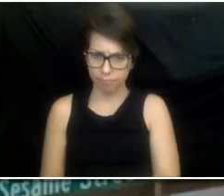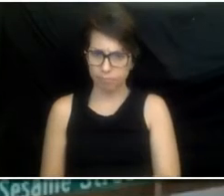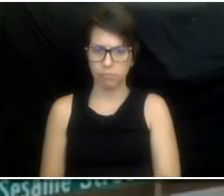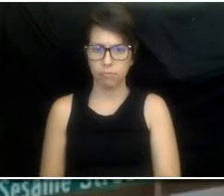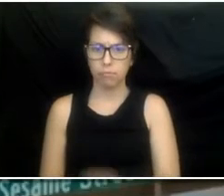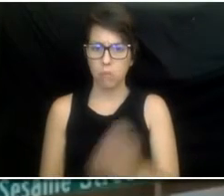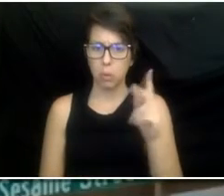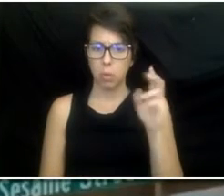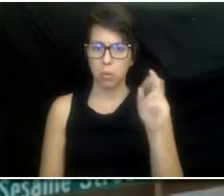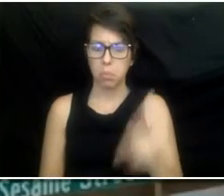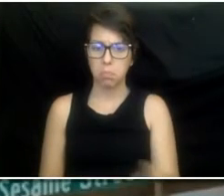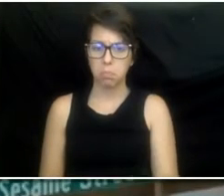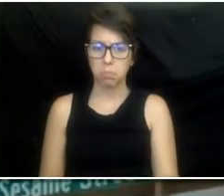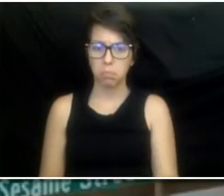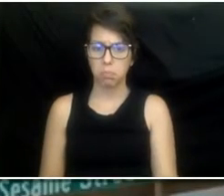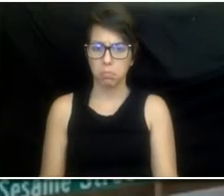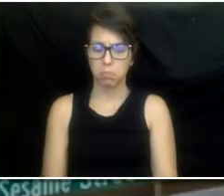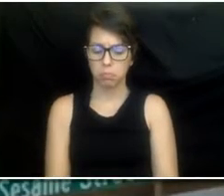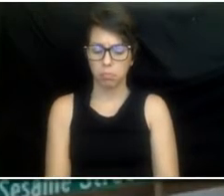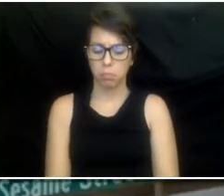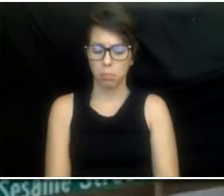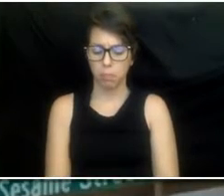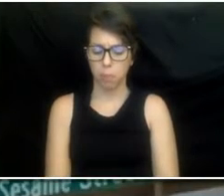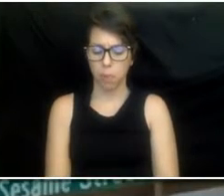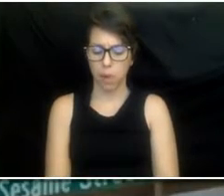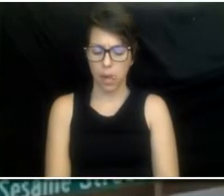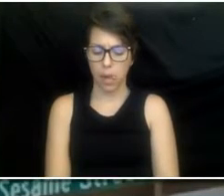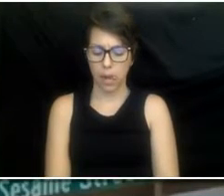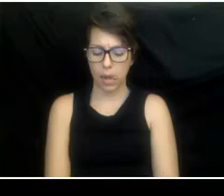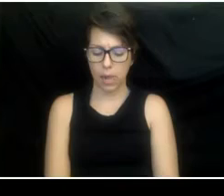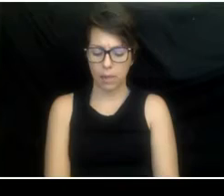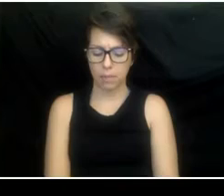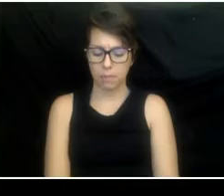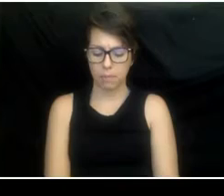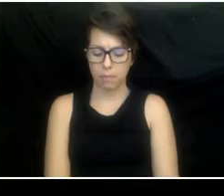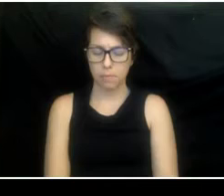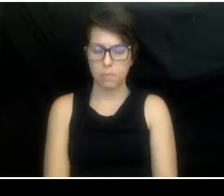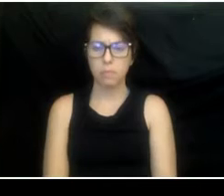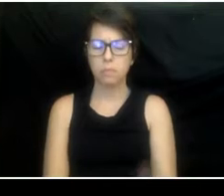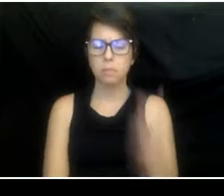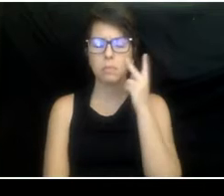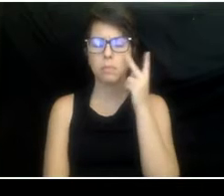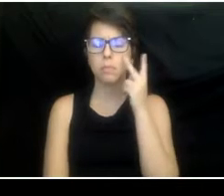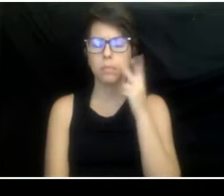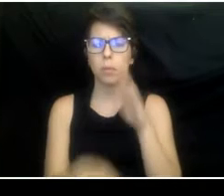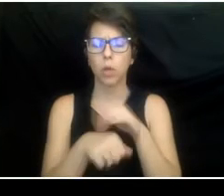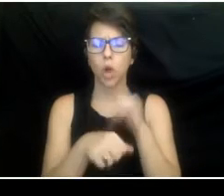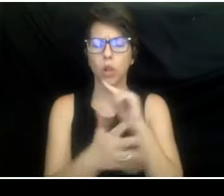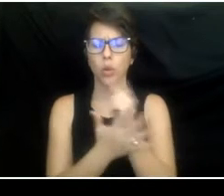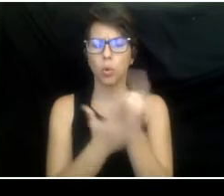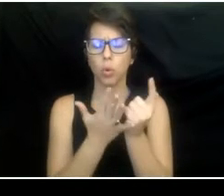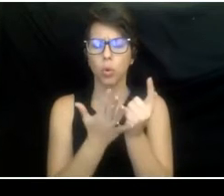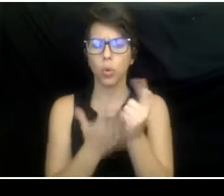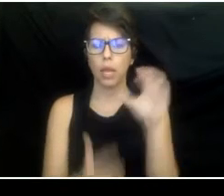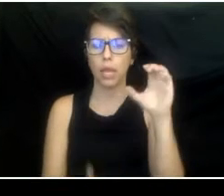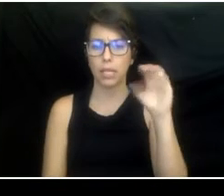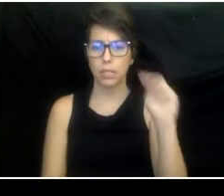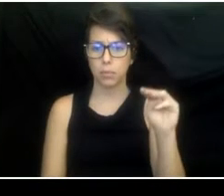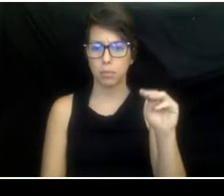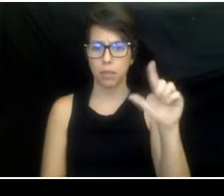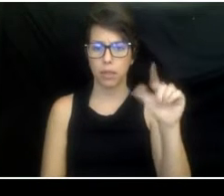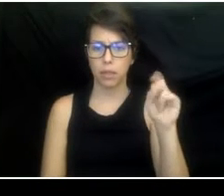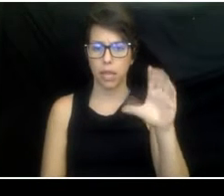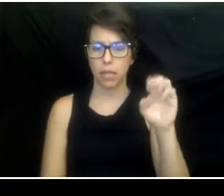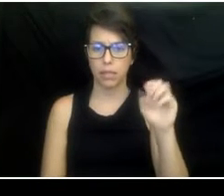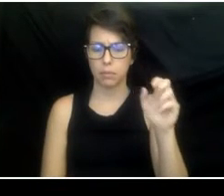minute clock thank you and if uh if chair Richards comes back on we'll let him go after